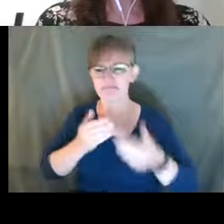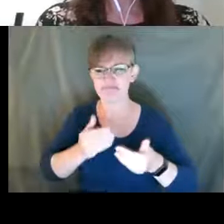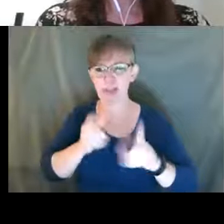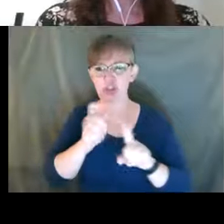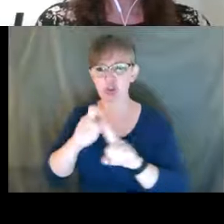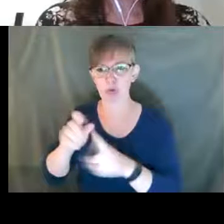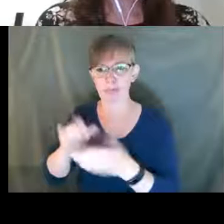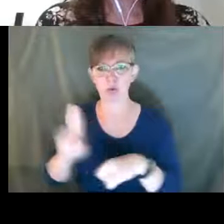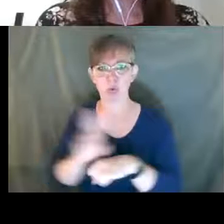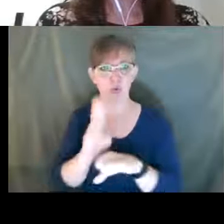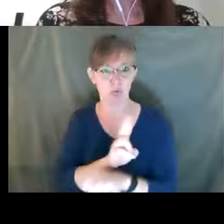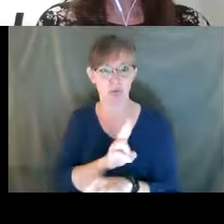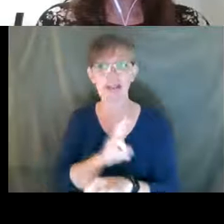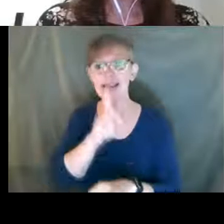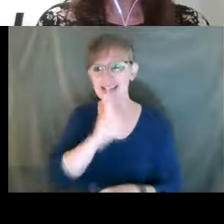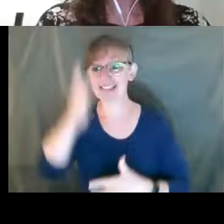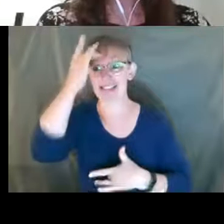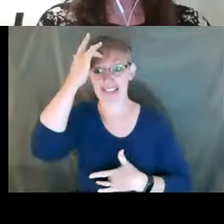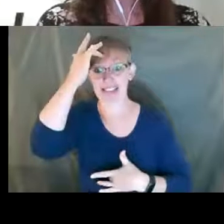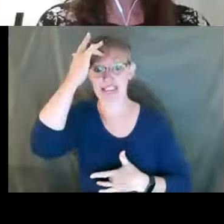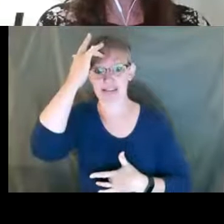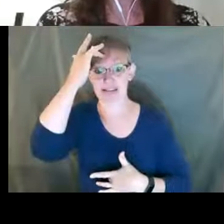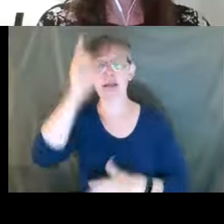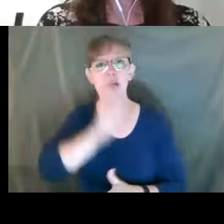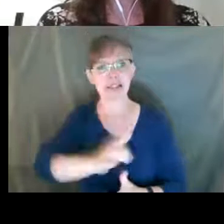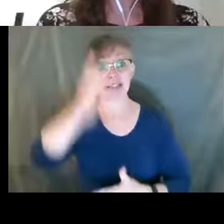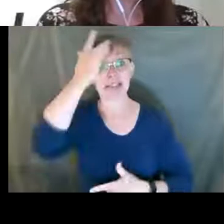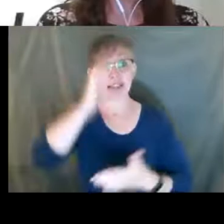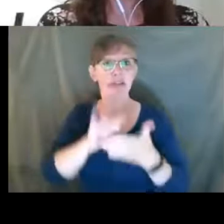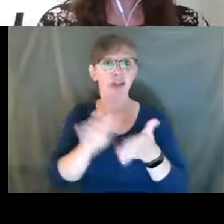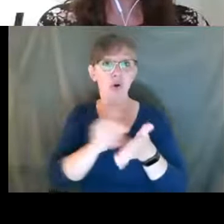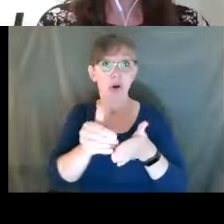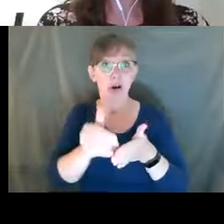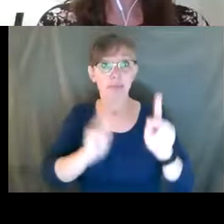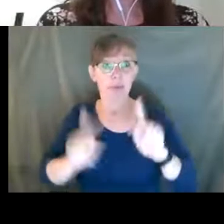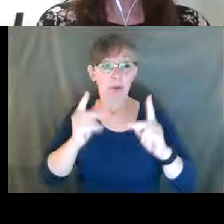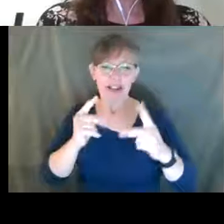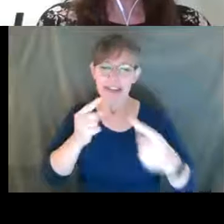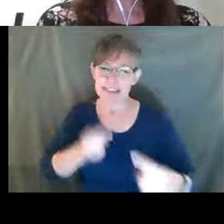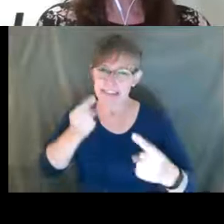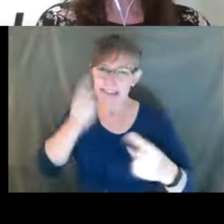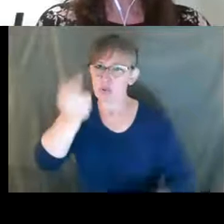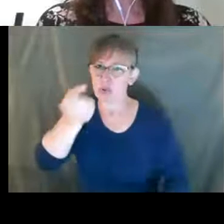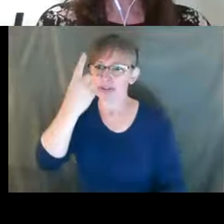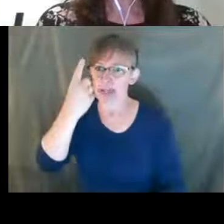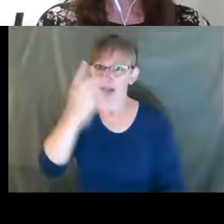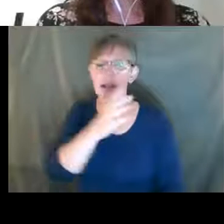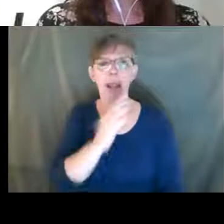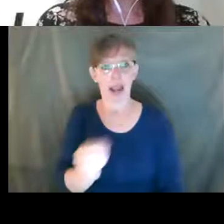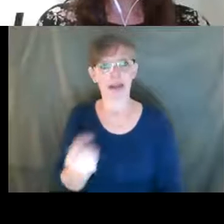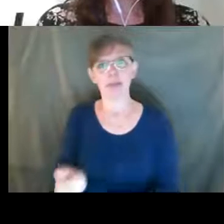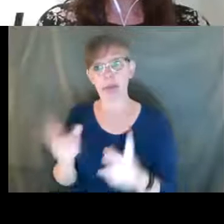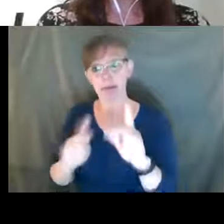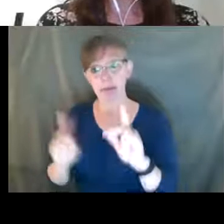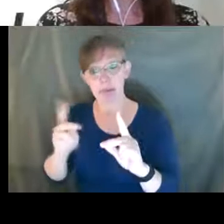is a disease. It is a disease that people often have a difficult time understanding, and many believe it results from a